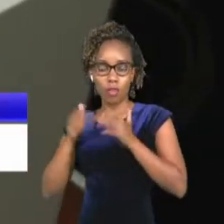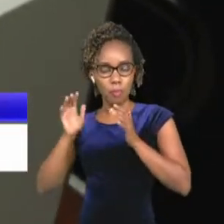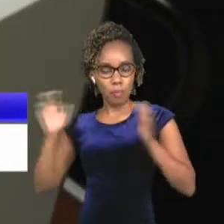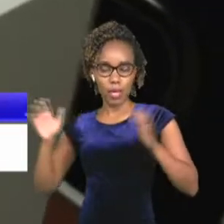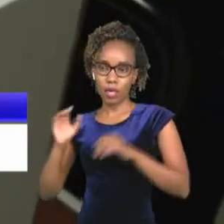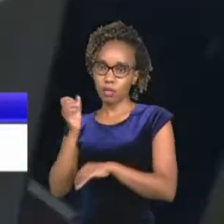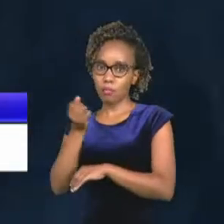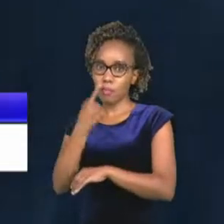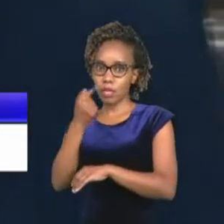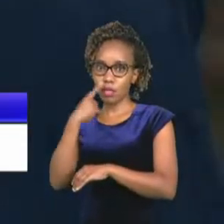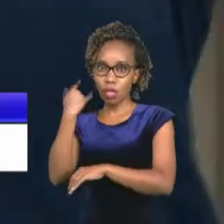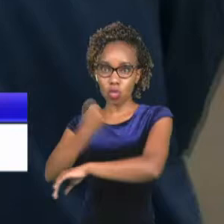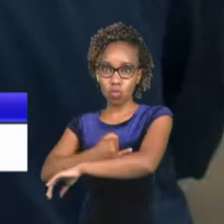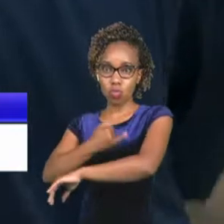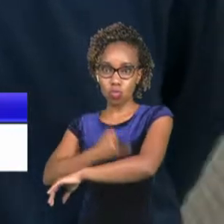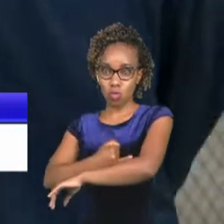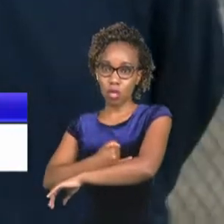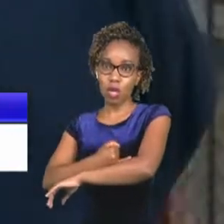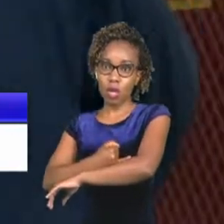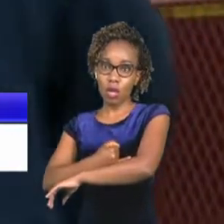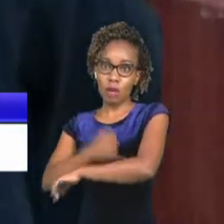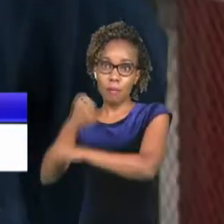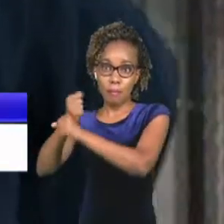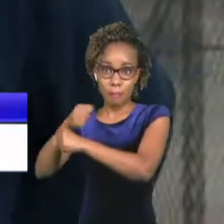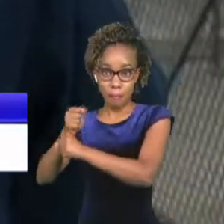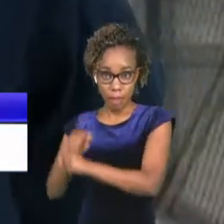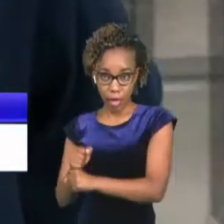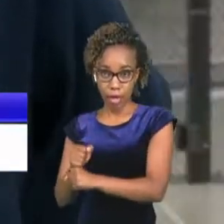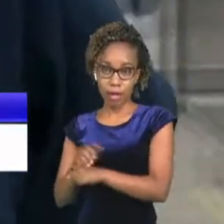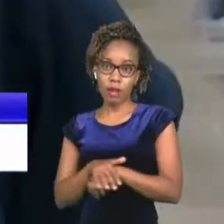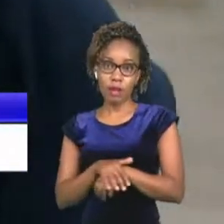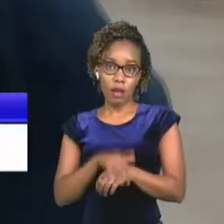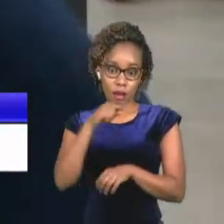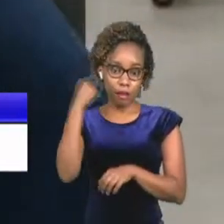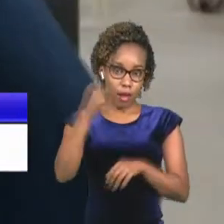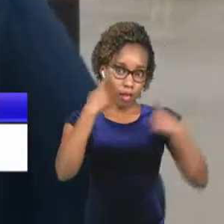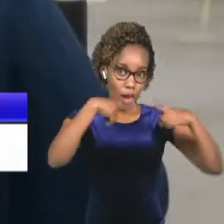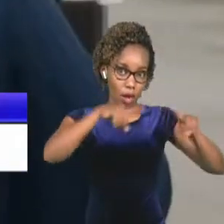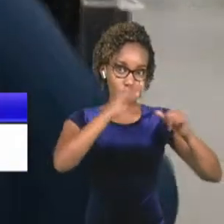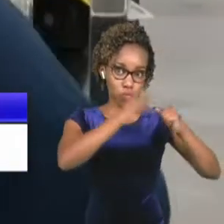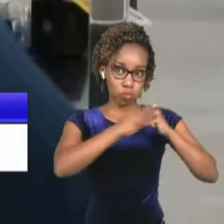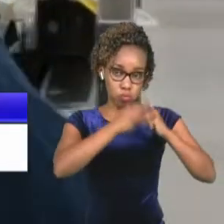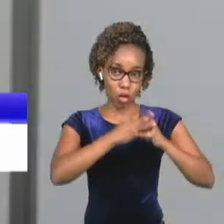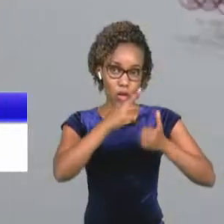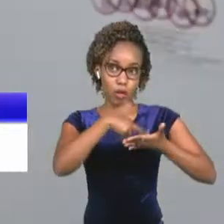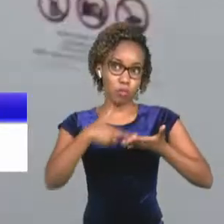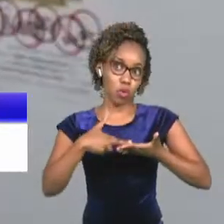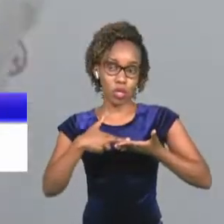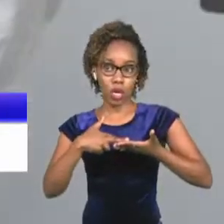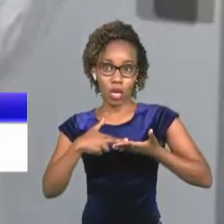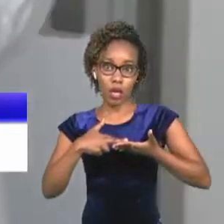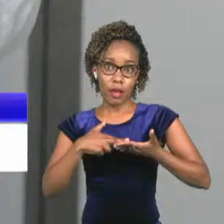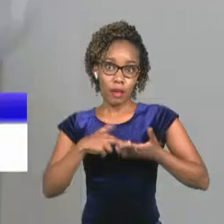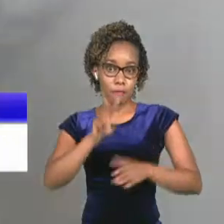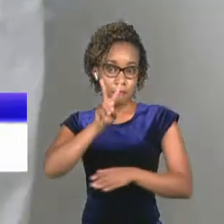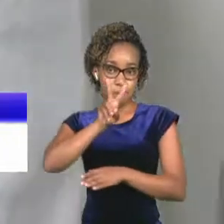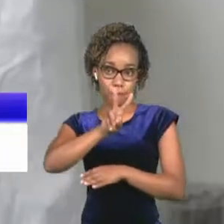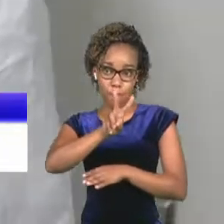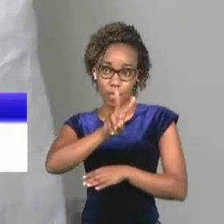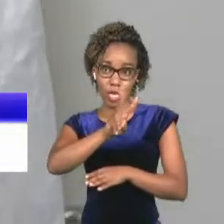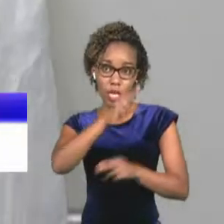largest vaccine producer, the Serum Institute of India. Russia announced in August that it had registered Sputnik V, named